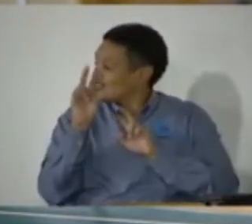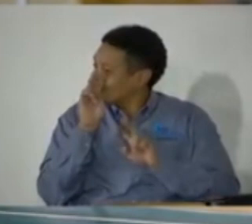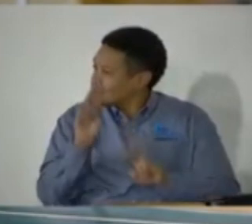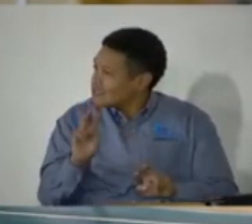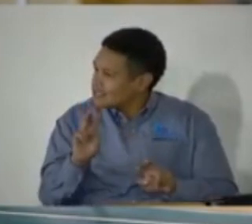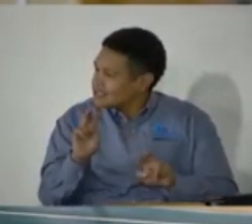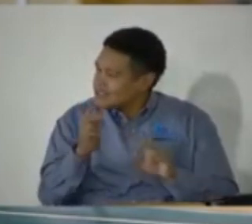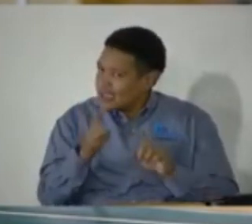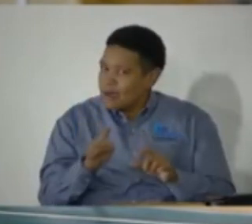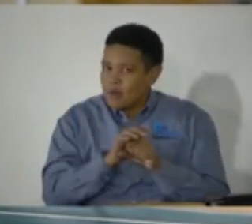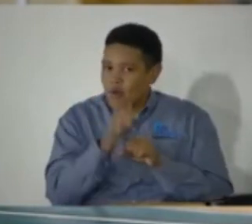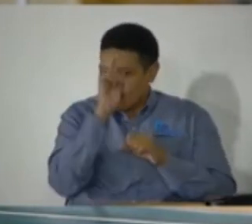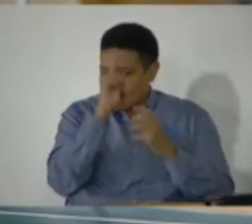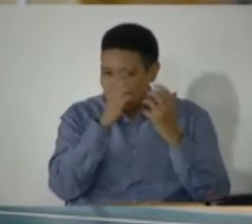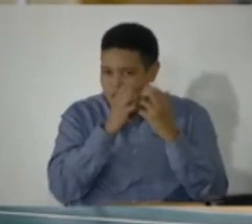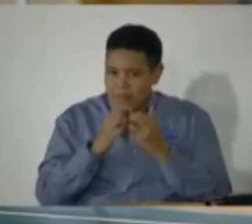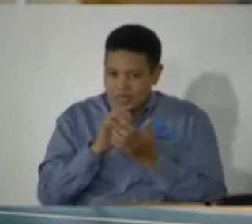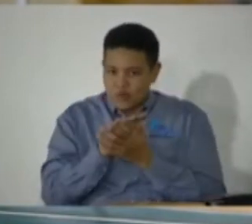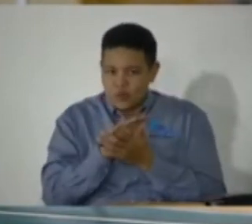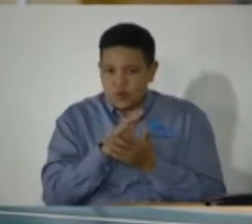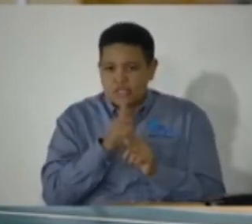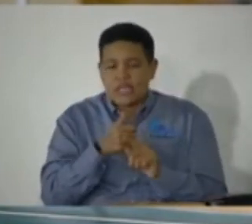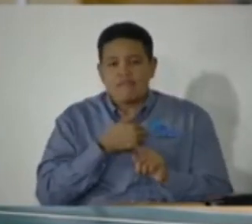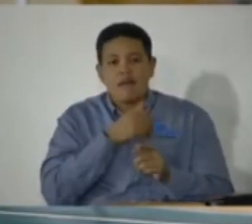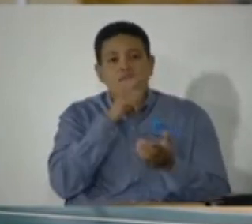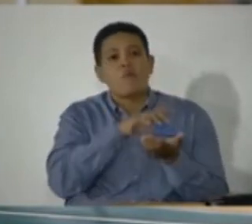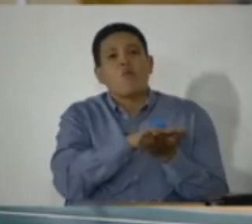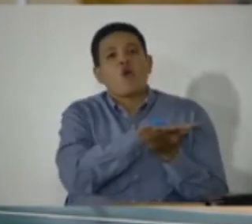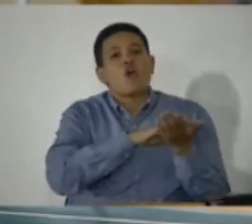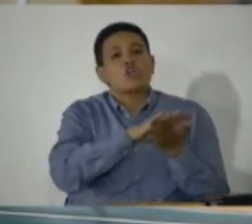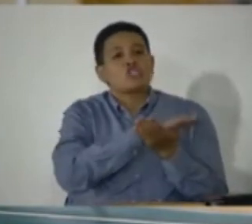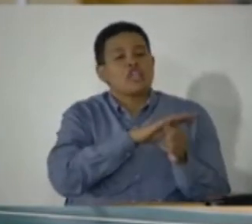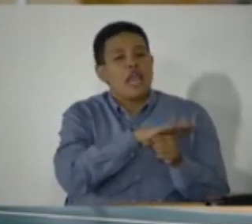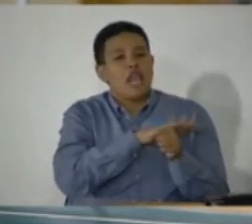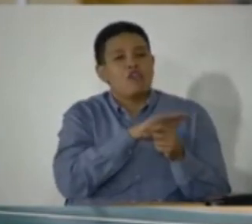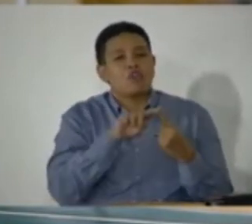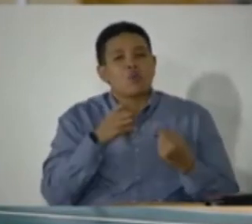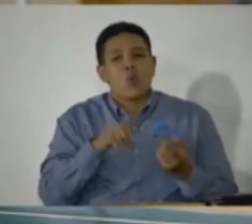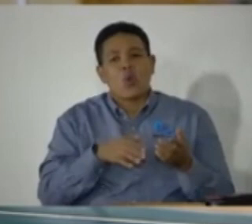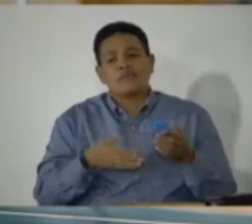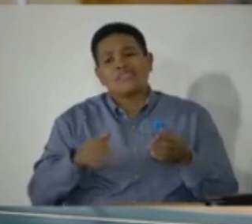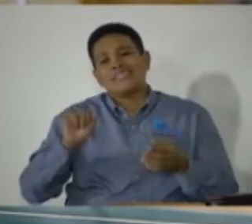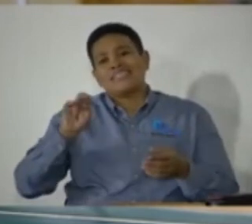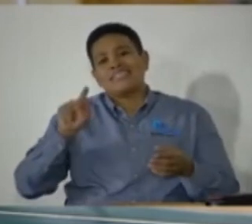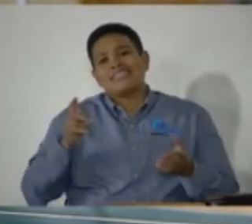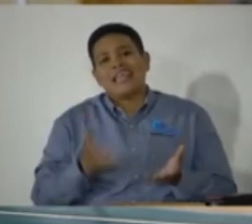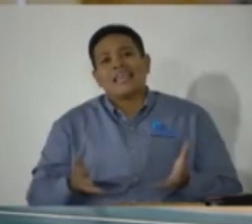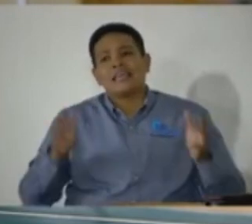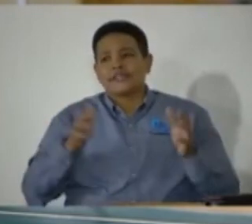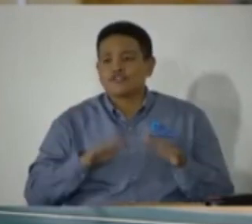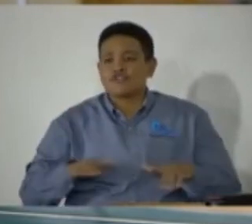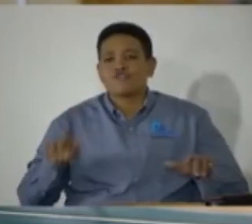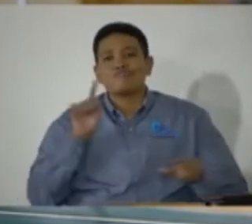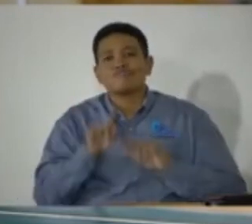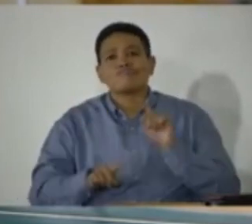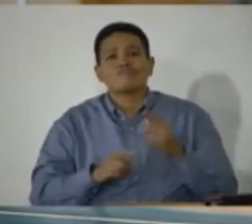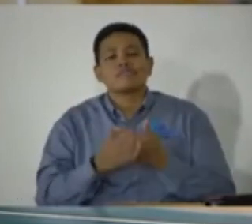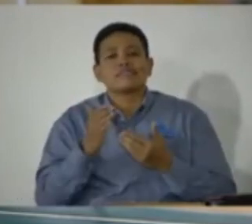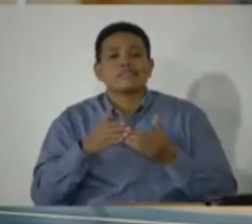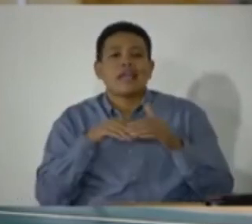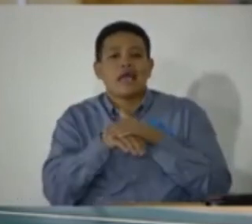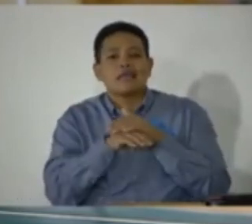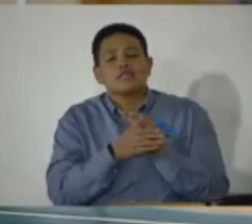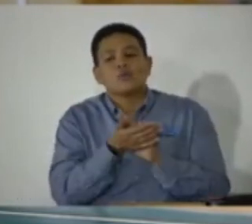A COVID-compliant school has wash stations or sinks where the children have easy access to wash their